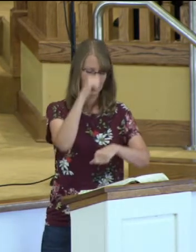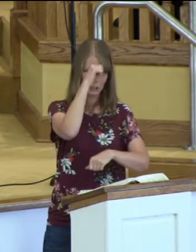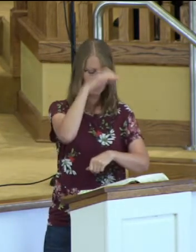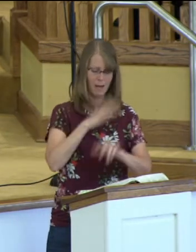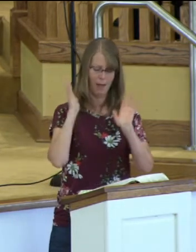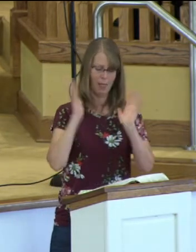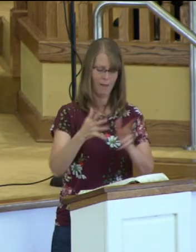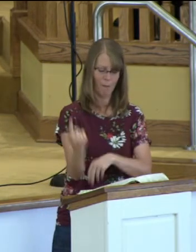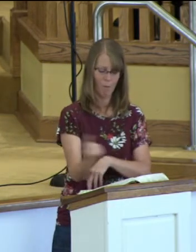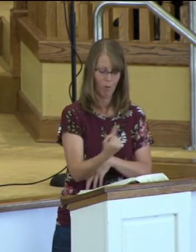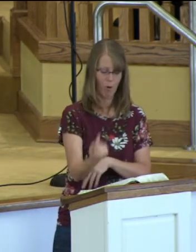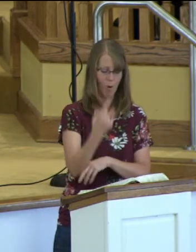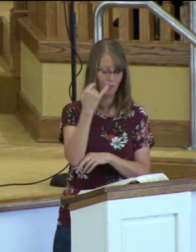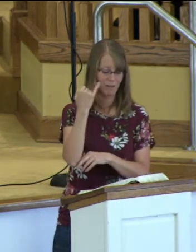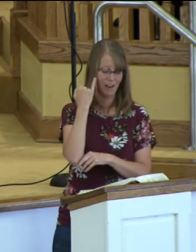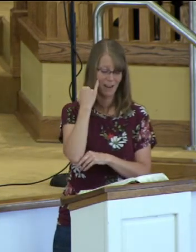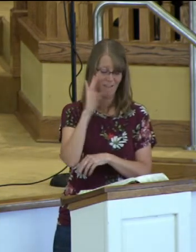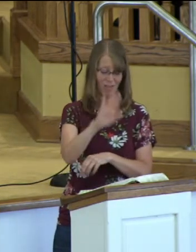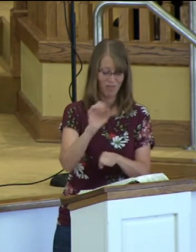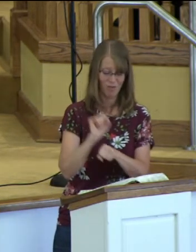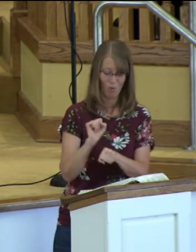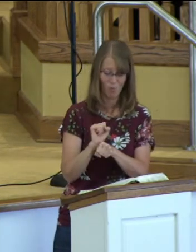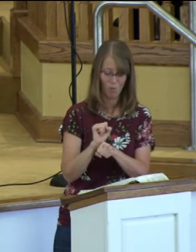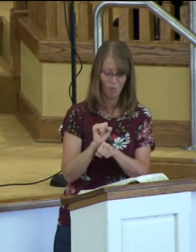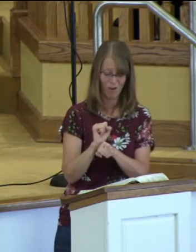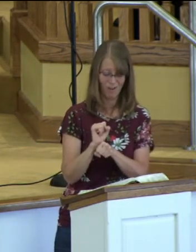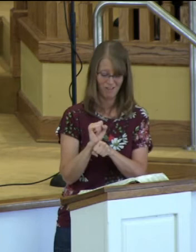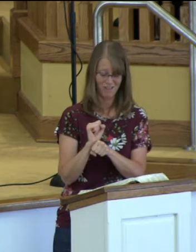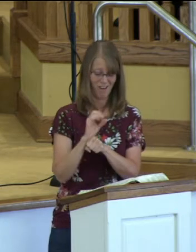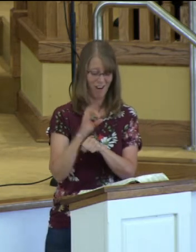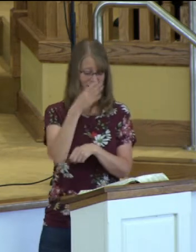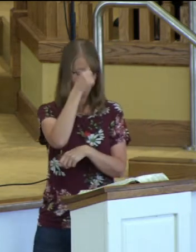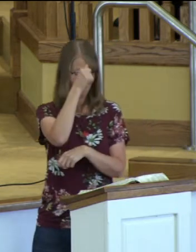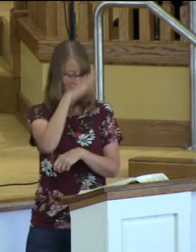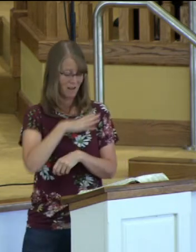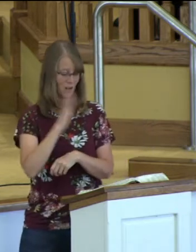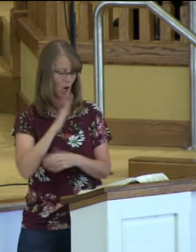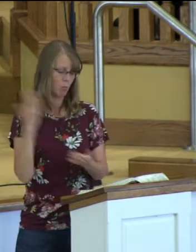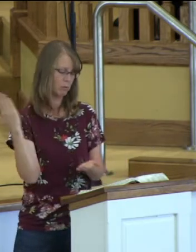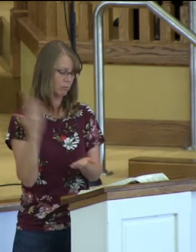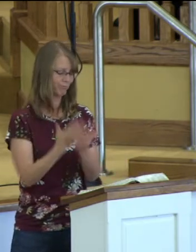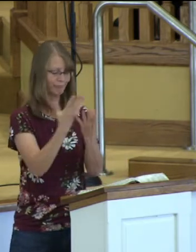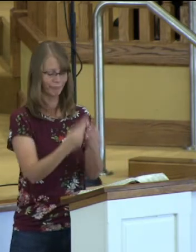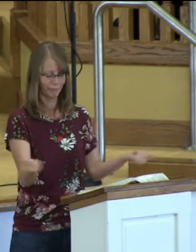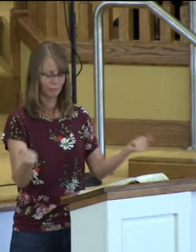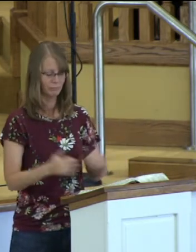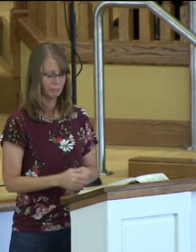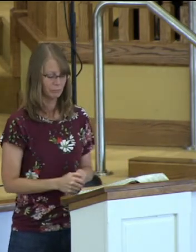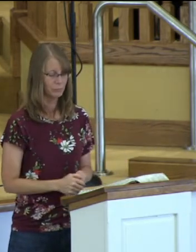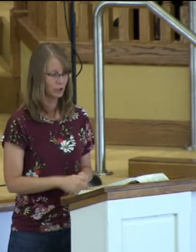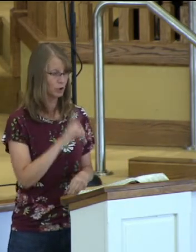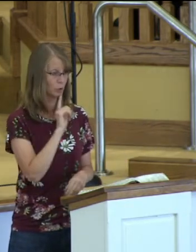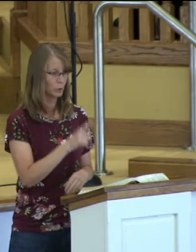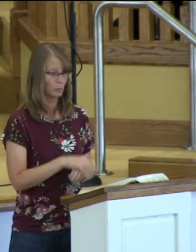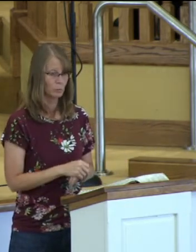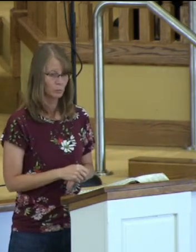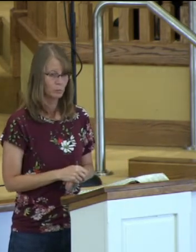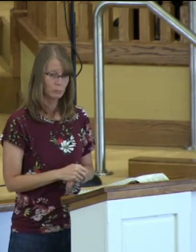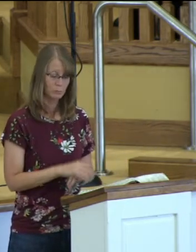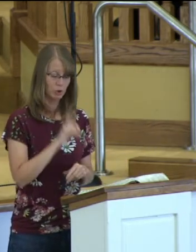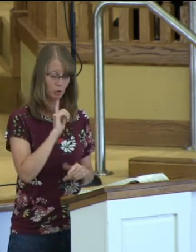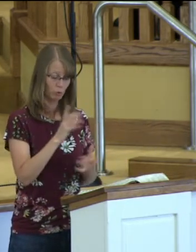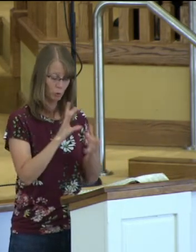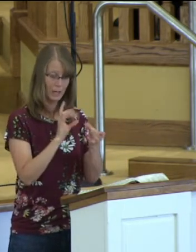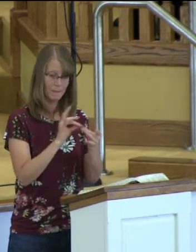if this counsel or this work be of men, it will come to naught. That is true. That was a